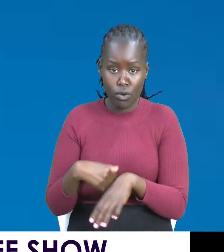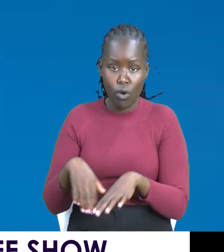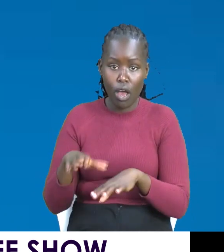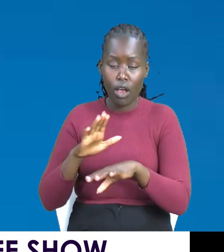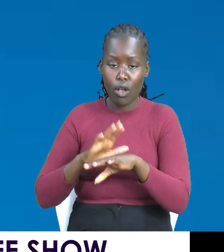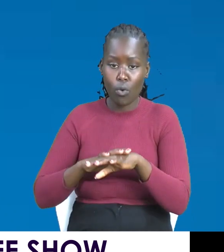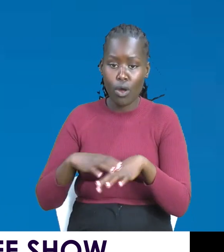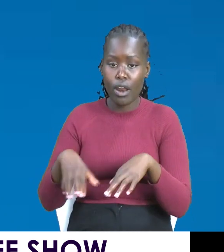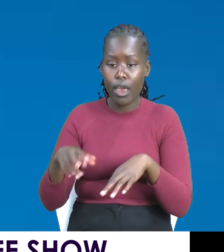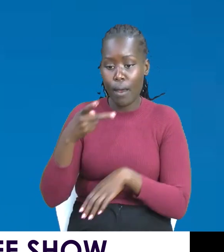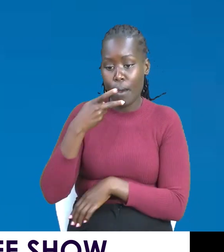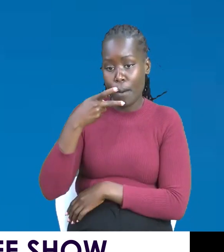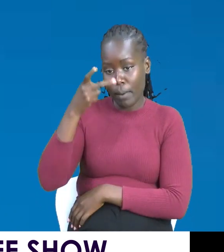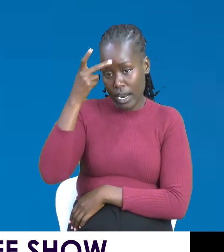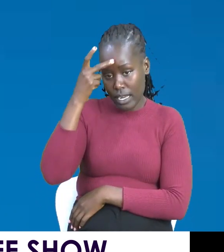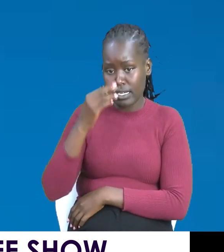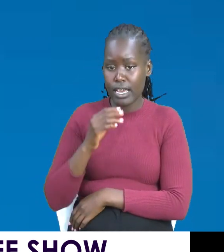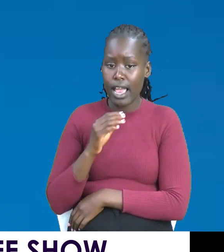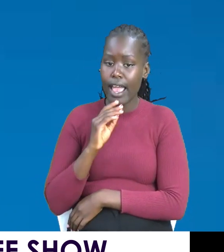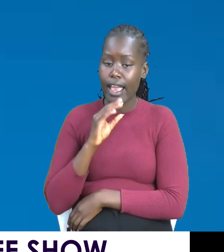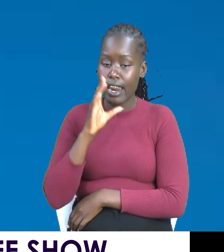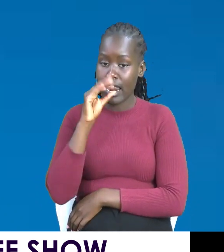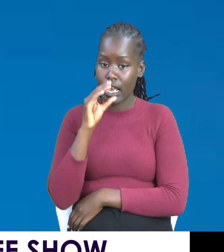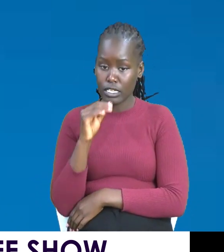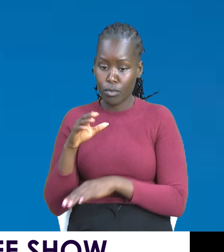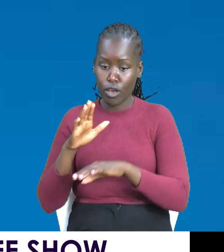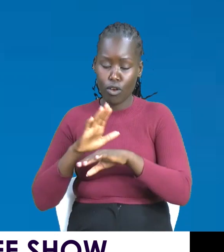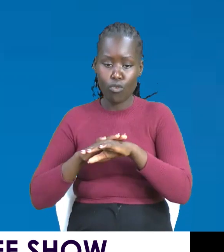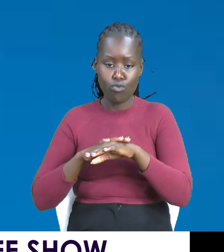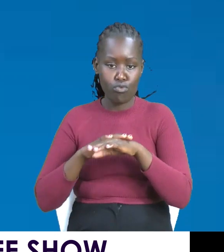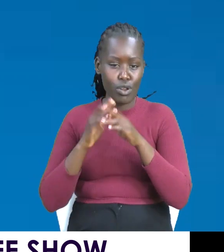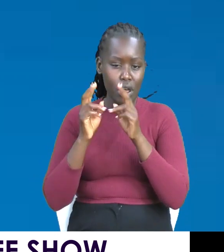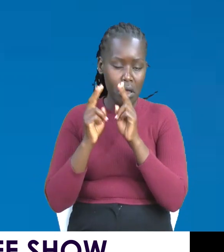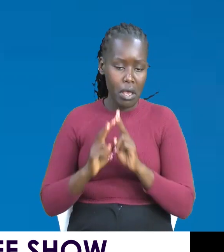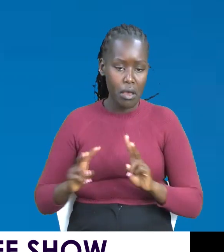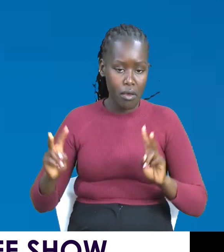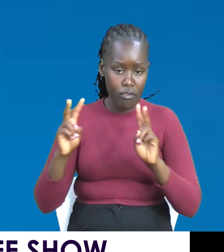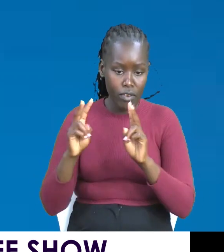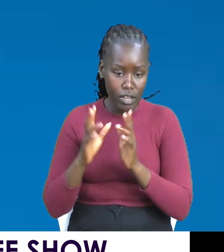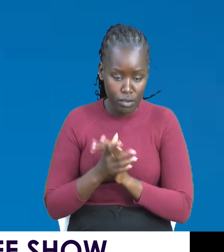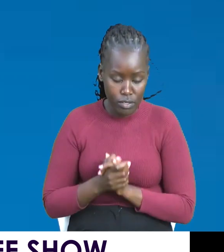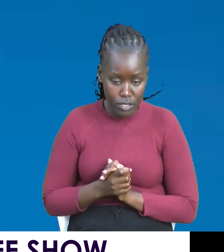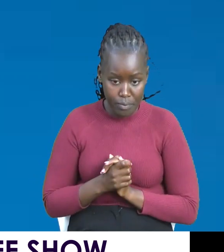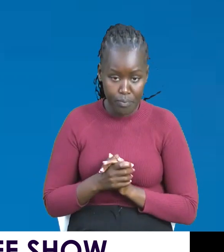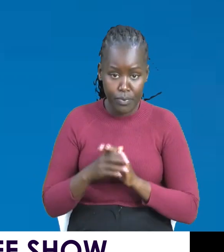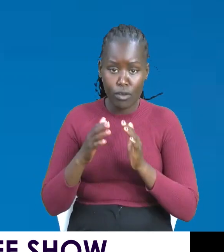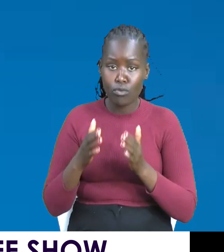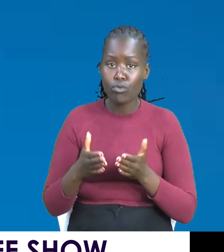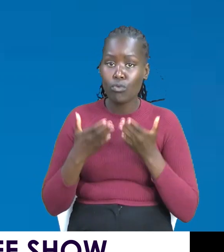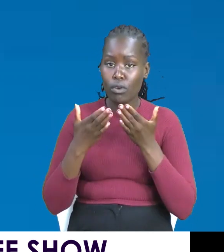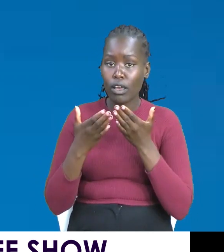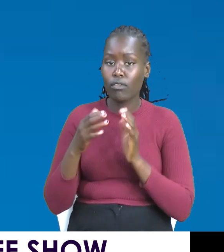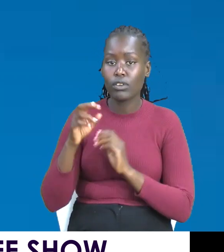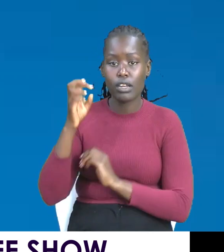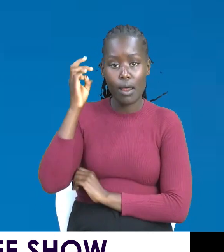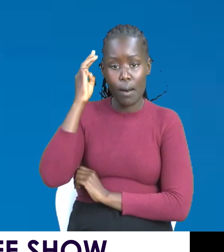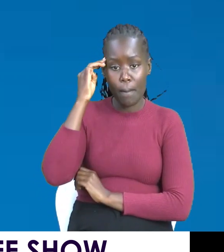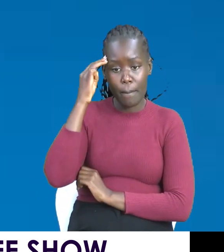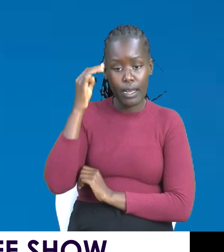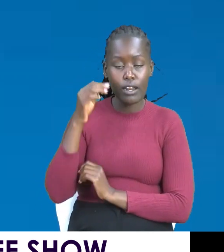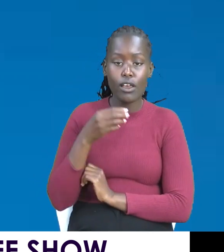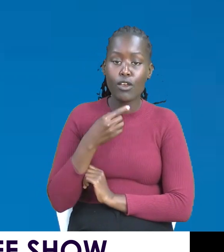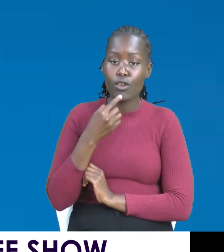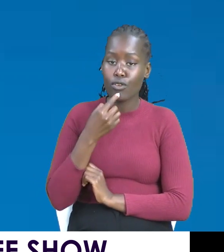parenting and speak out the proper virtues. If only you could bring it out of your mind, out of your